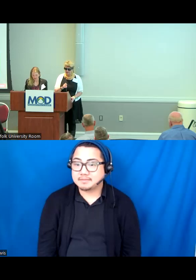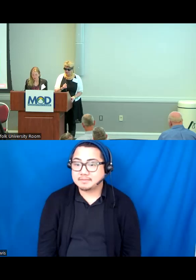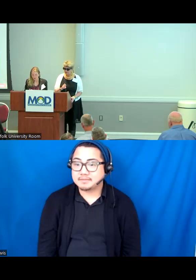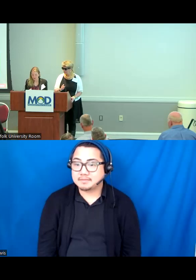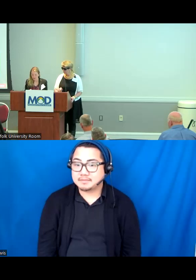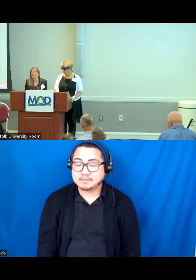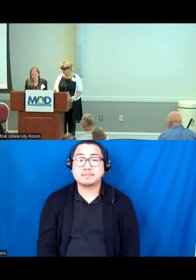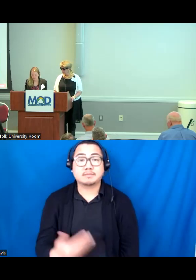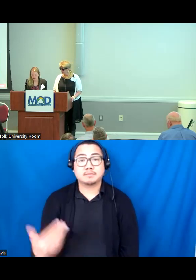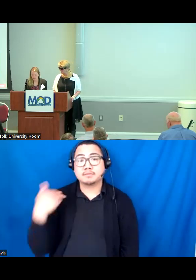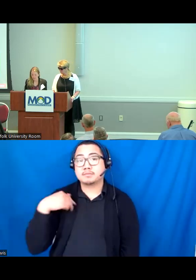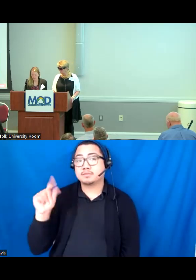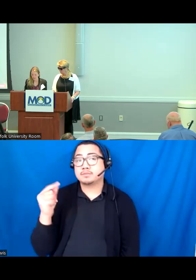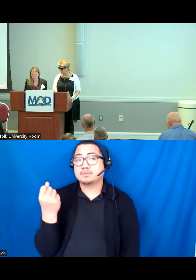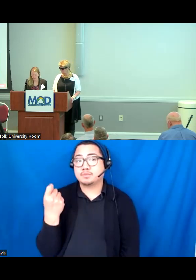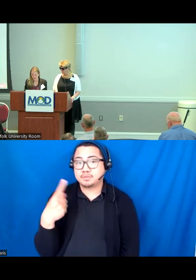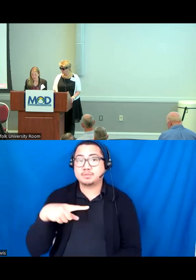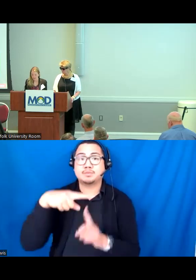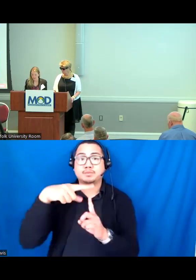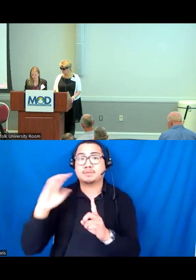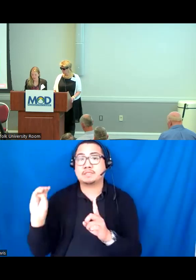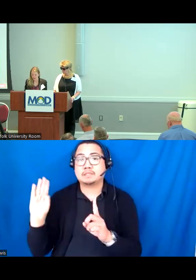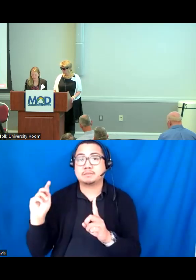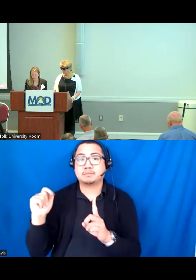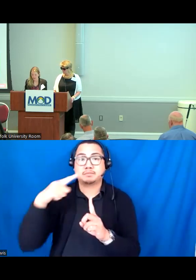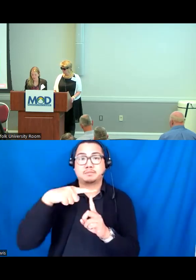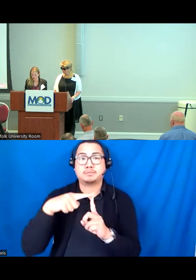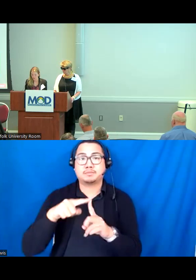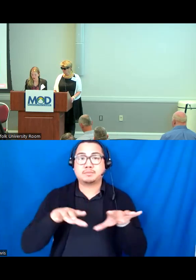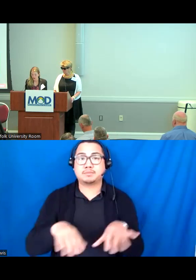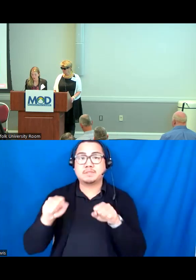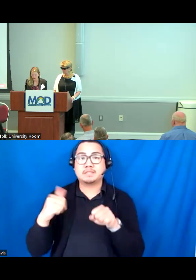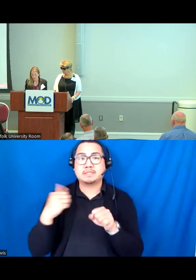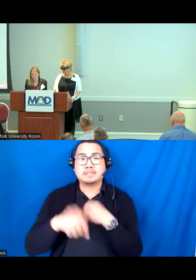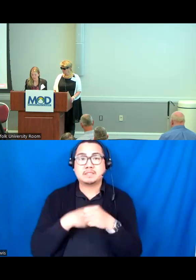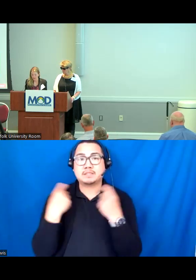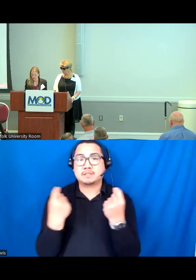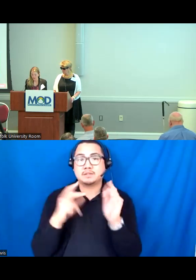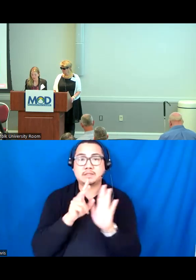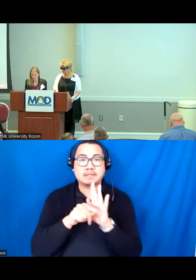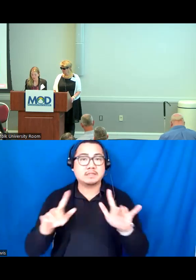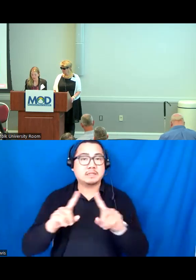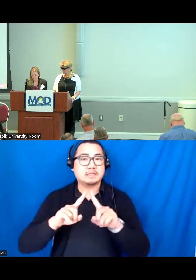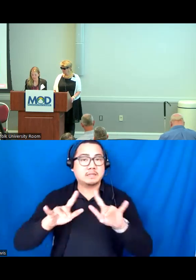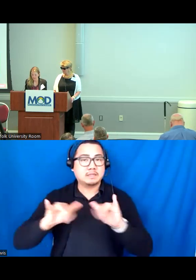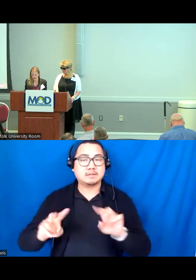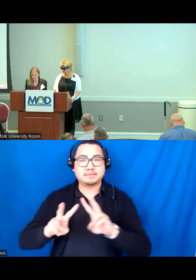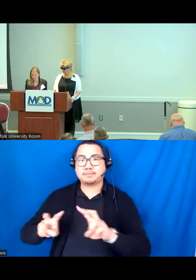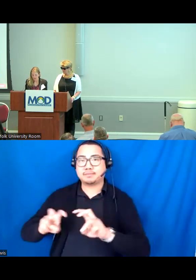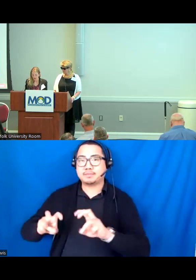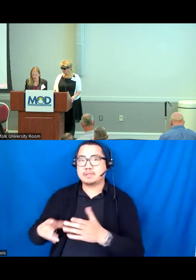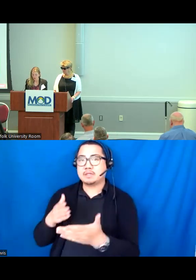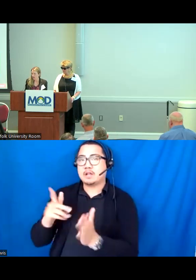In 2012, the MBTA put together a 10-year anniversary video while examining the lawsuit and its